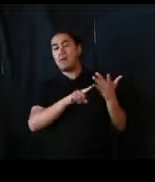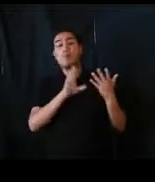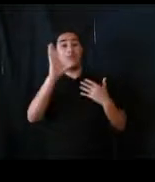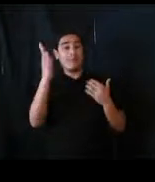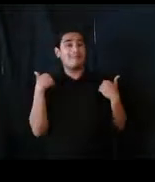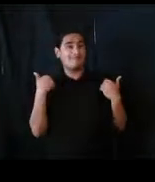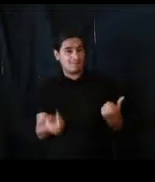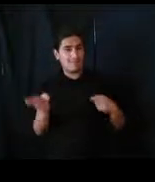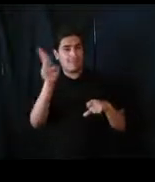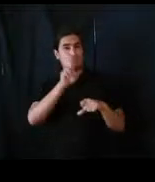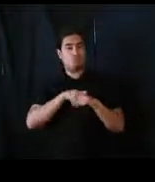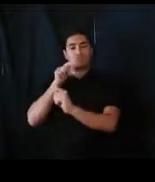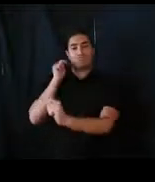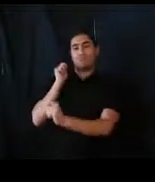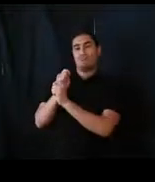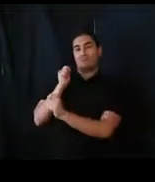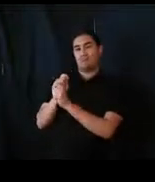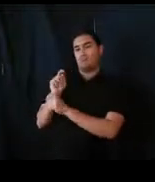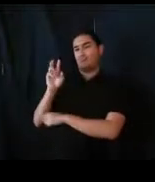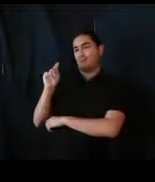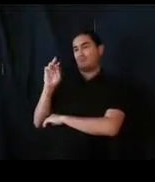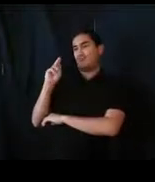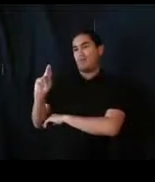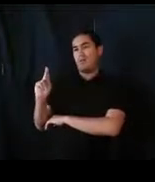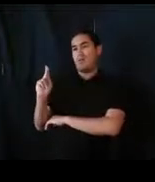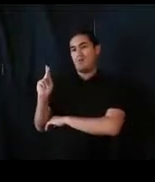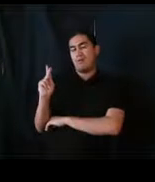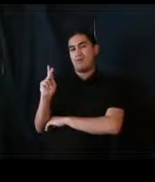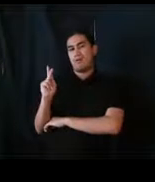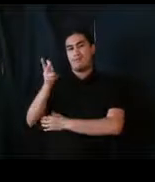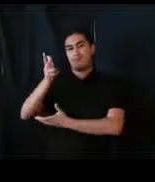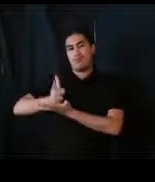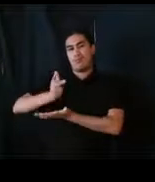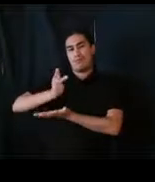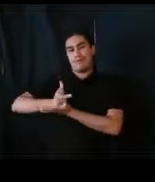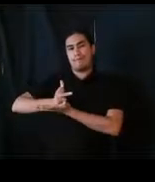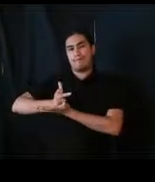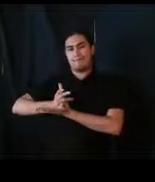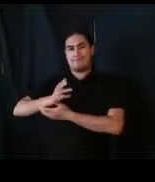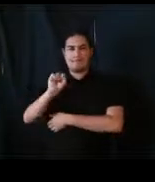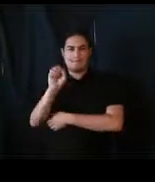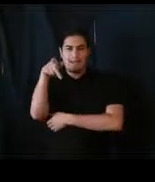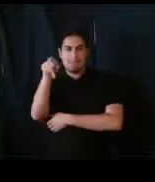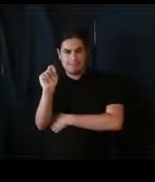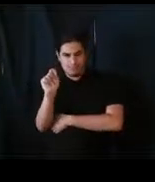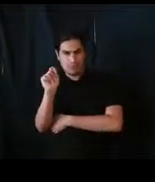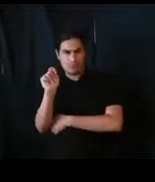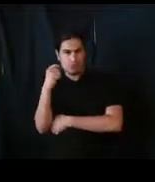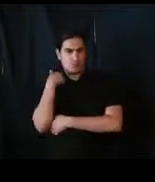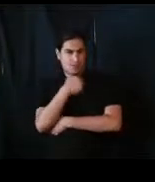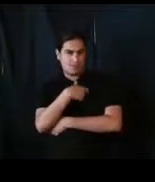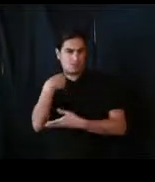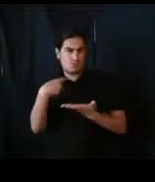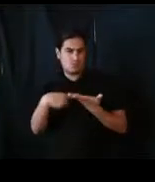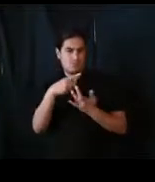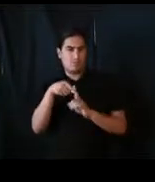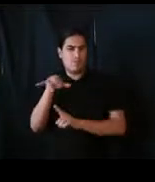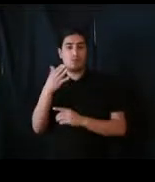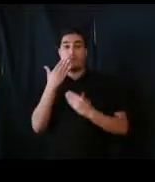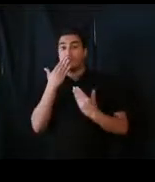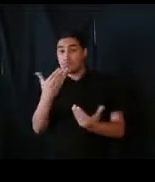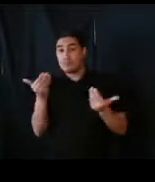truck called national coalition on truck parking coming up in september so there's we've talked about goods movements and we've talked